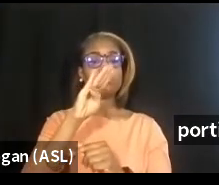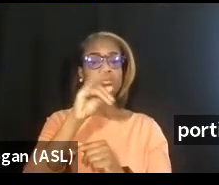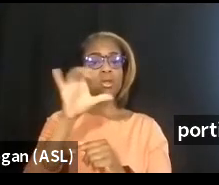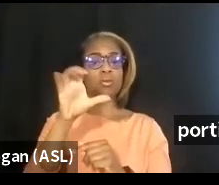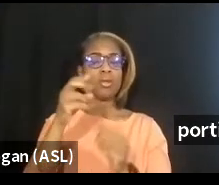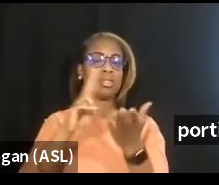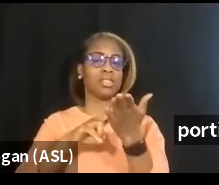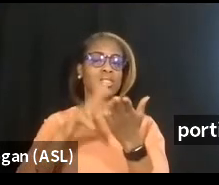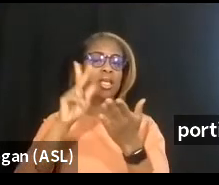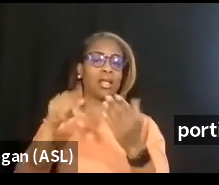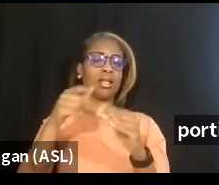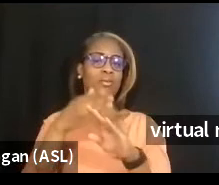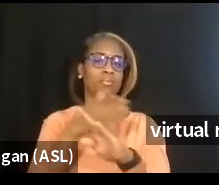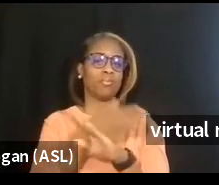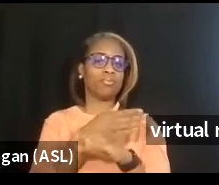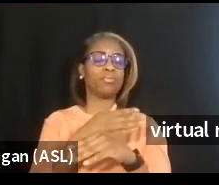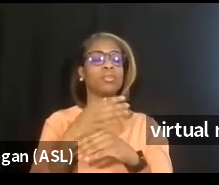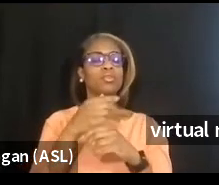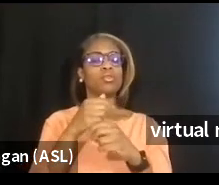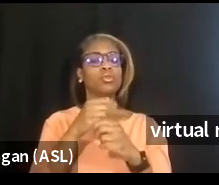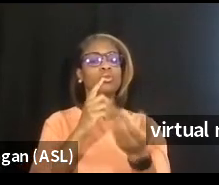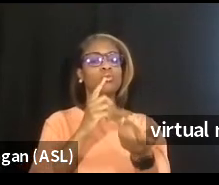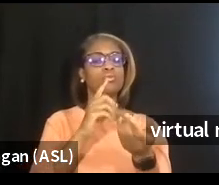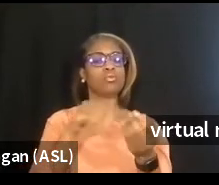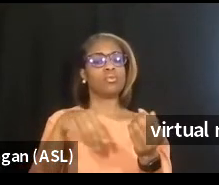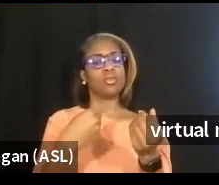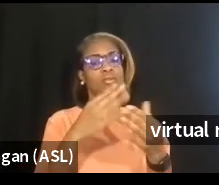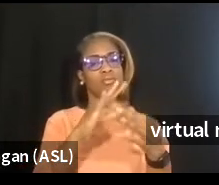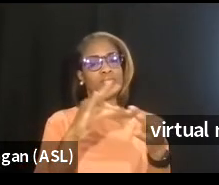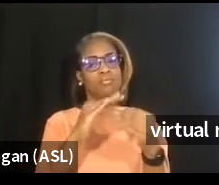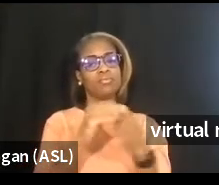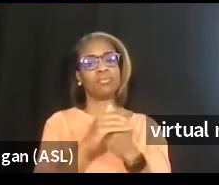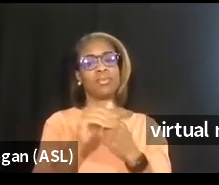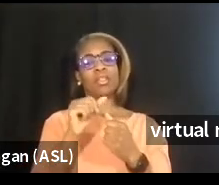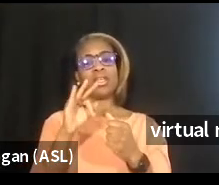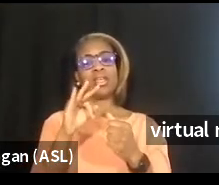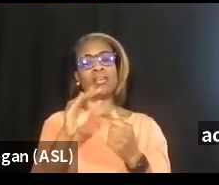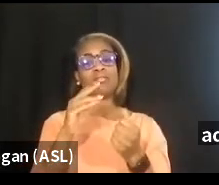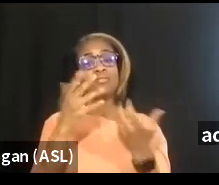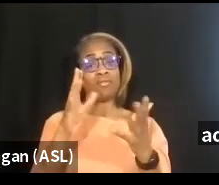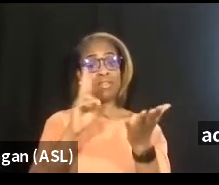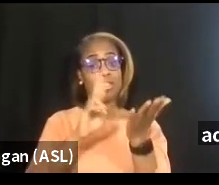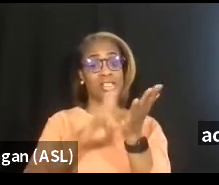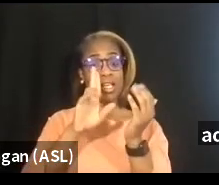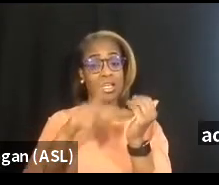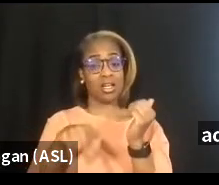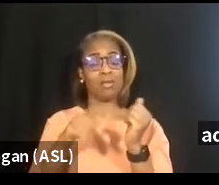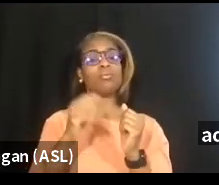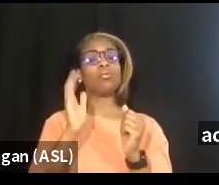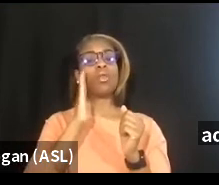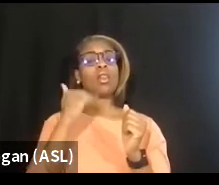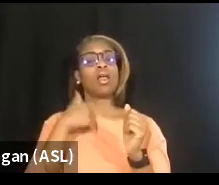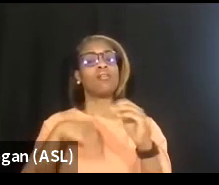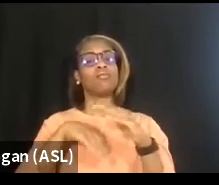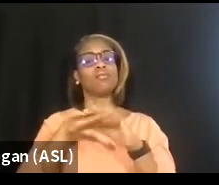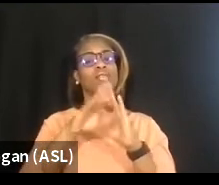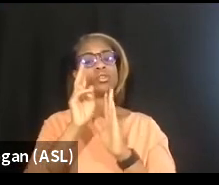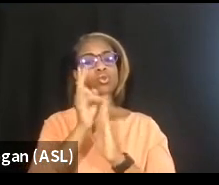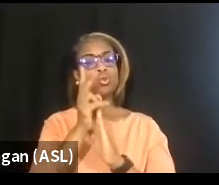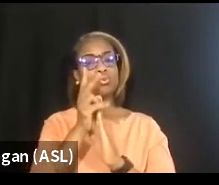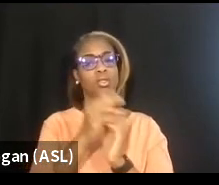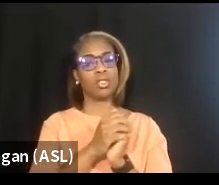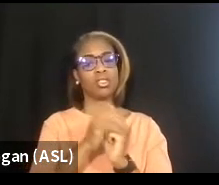order to address the commission. If you have signed up, you will have 2 minutes to speak to us. For